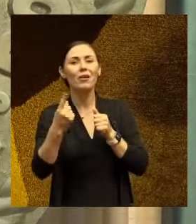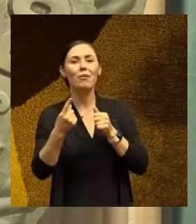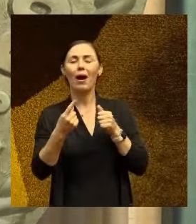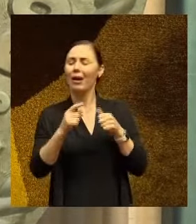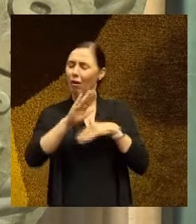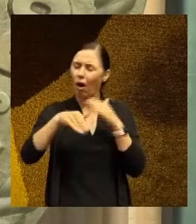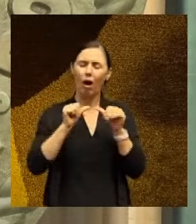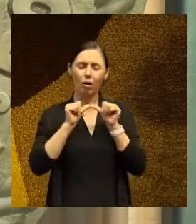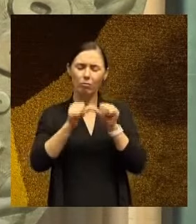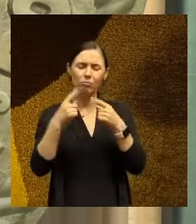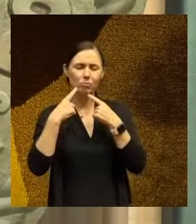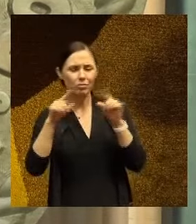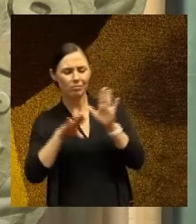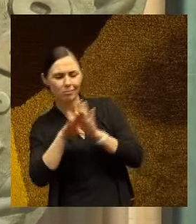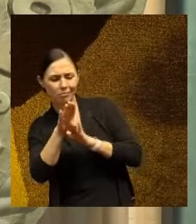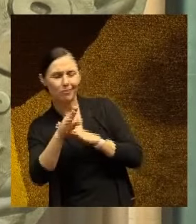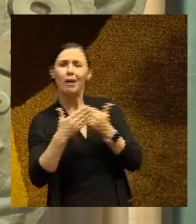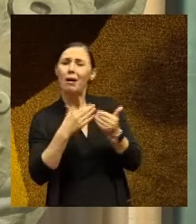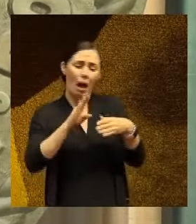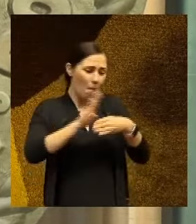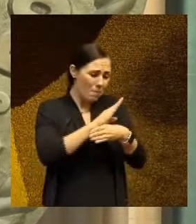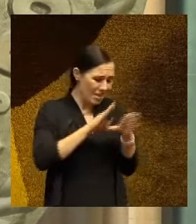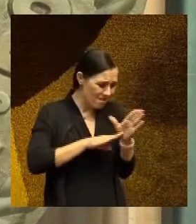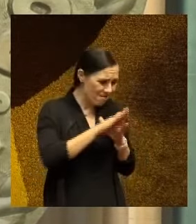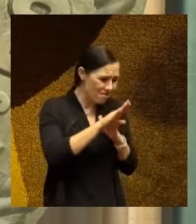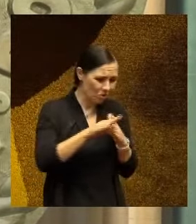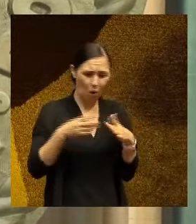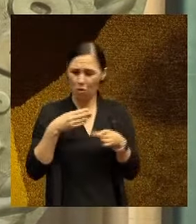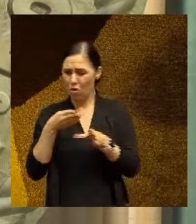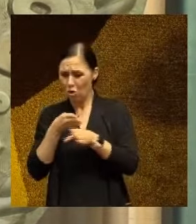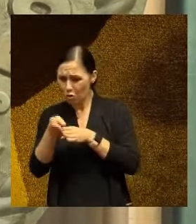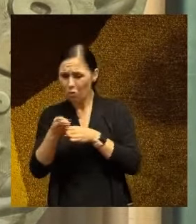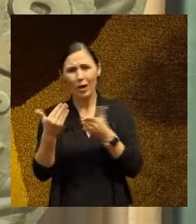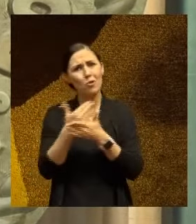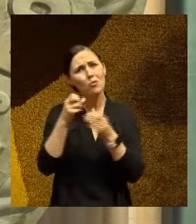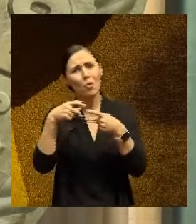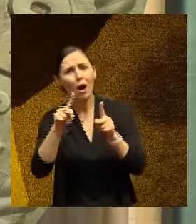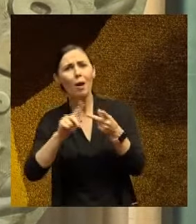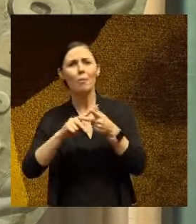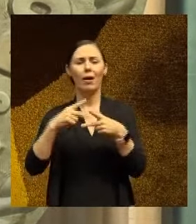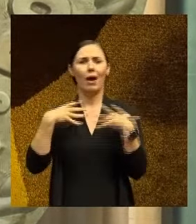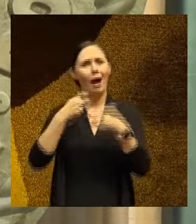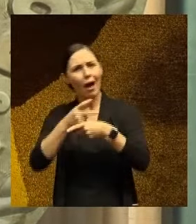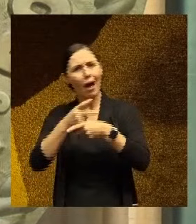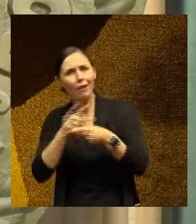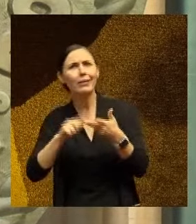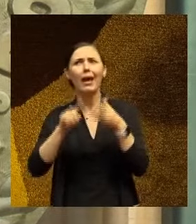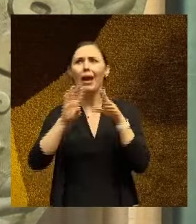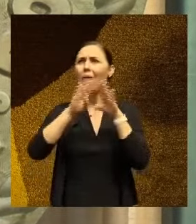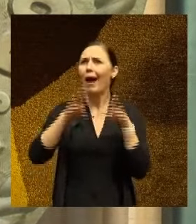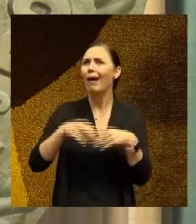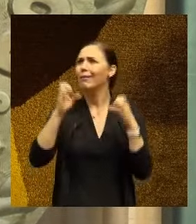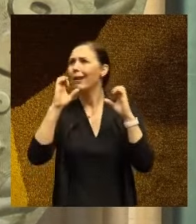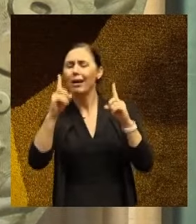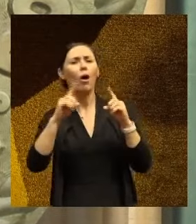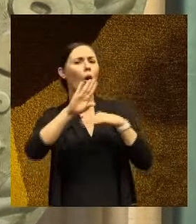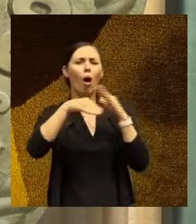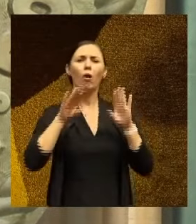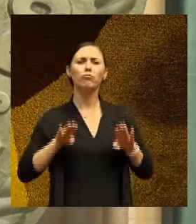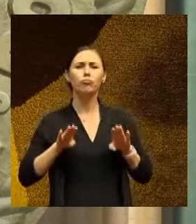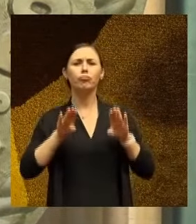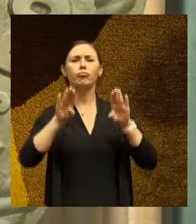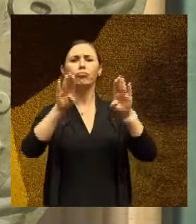career opportunities, healthcare, housing, or education. Because in spite of